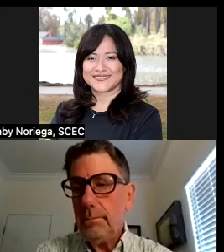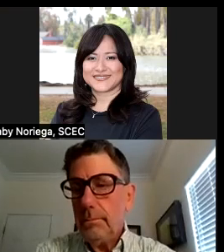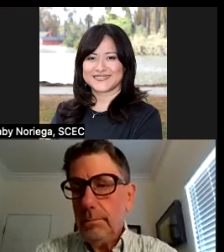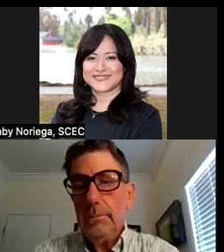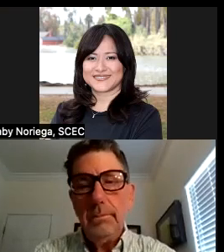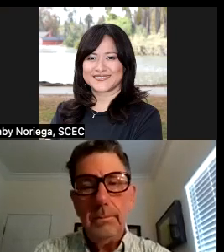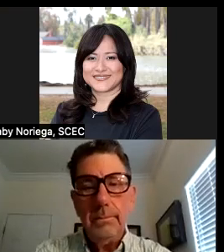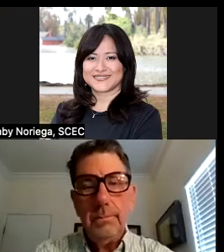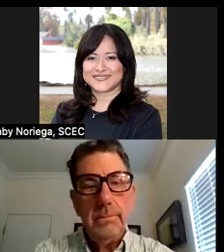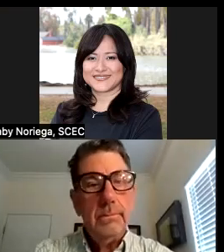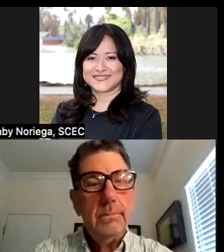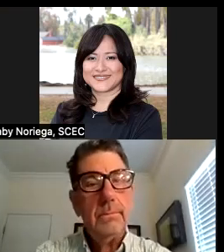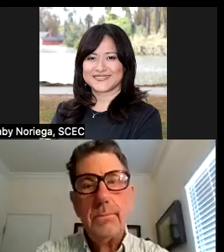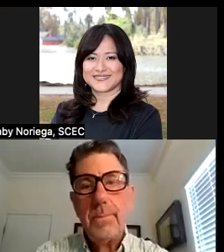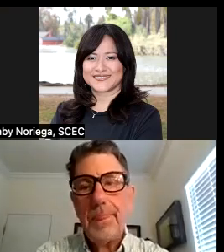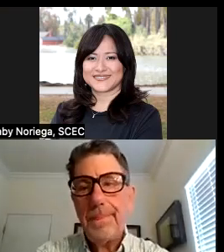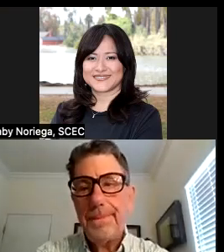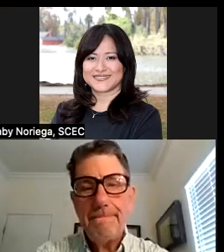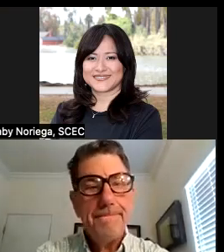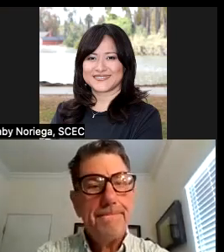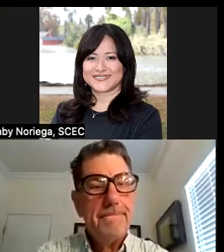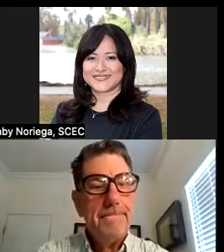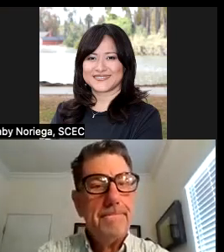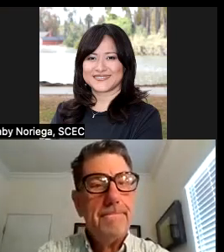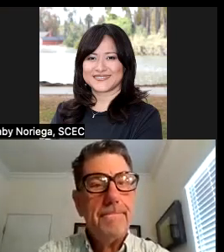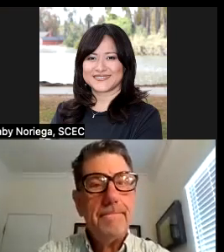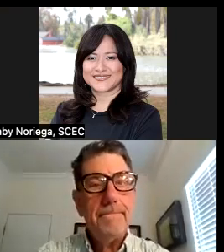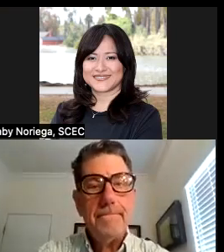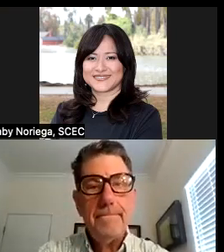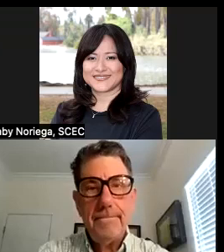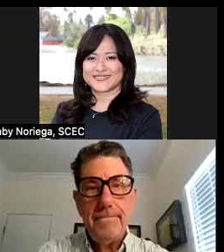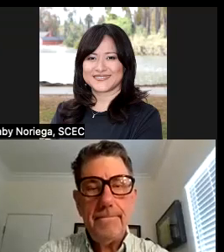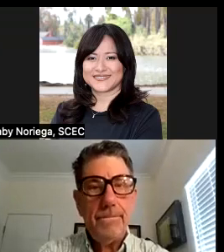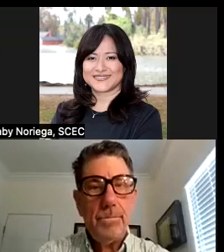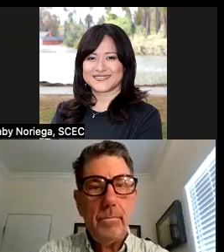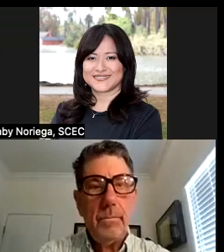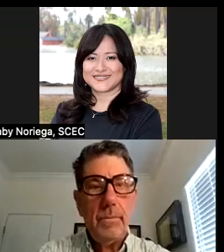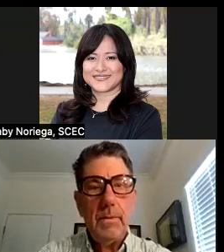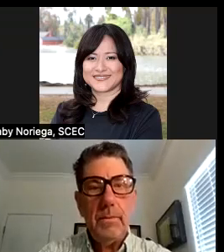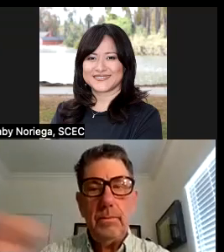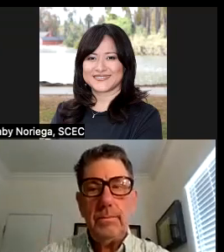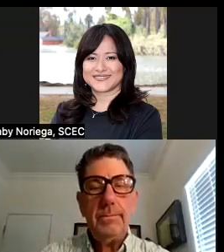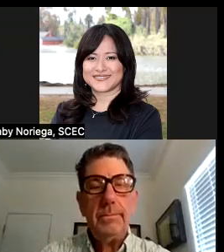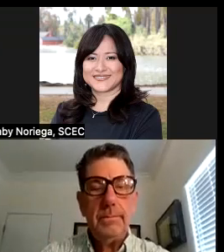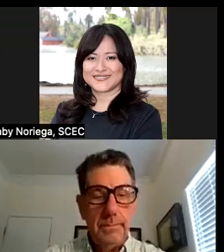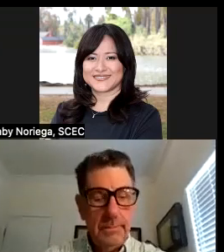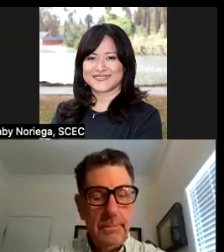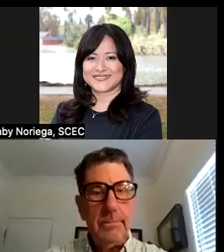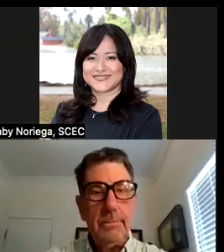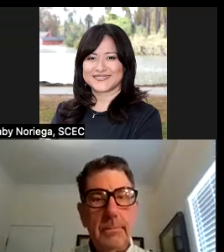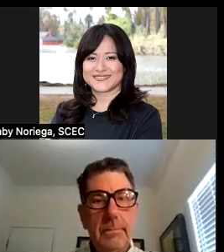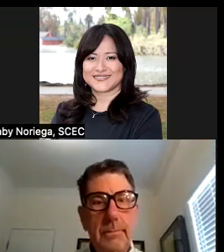centers on an earthquake webpage, and similarly, NOAA, that is responsible for our tsunami